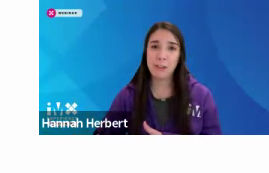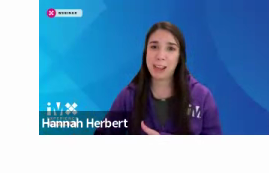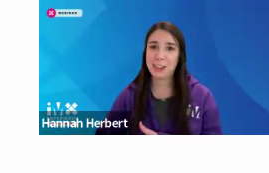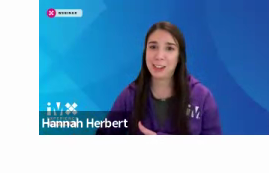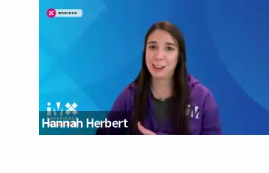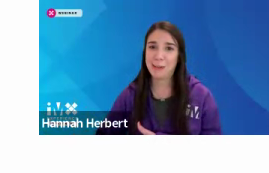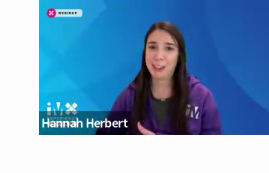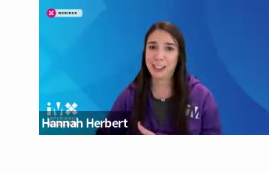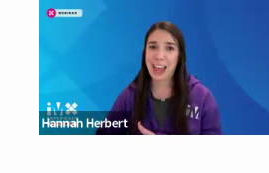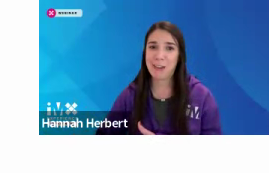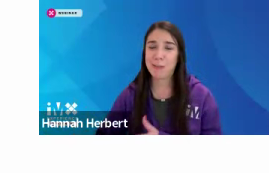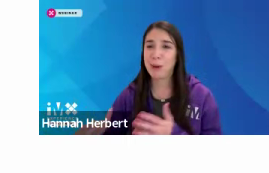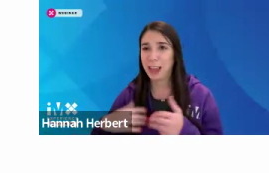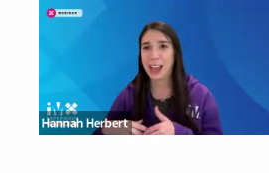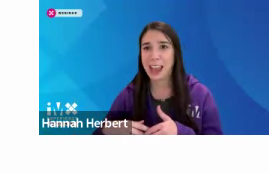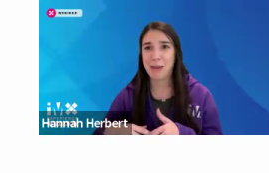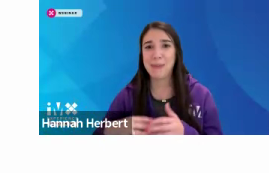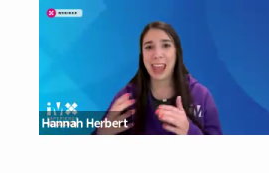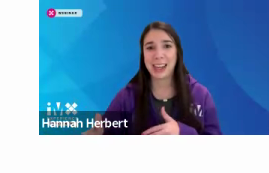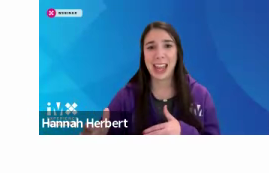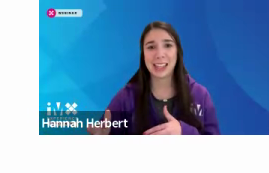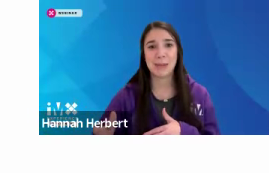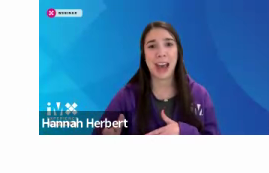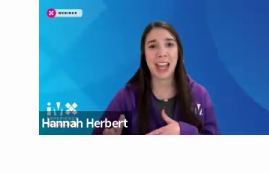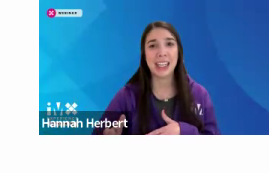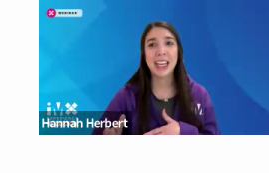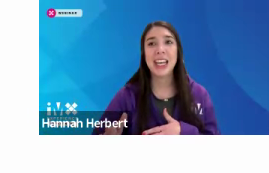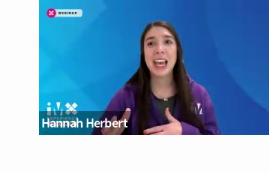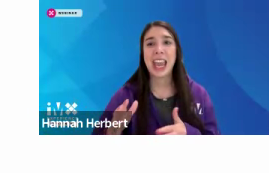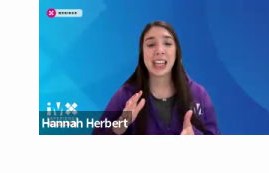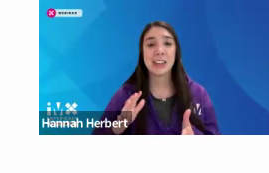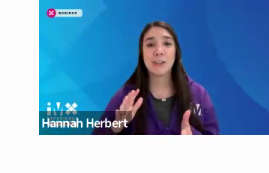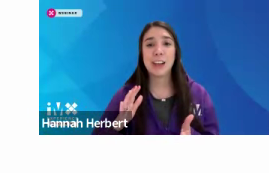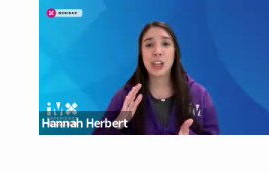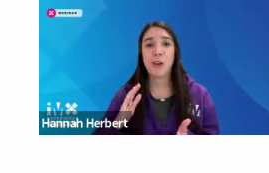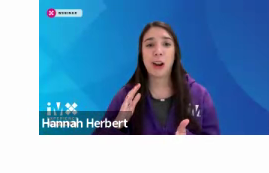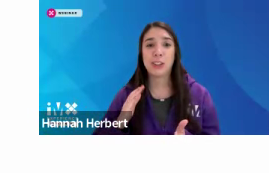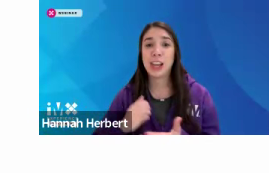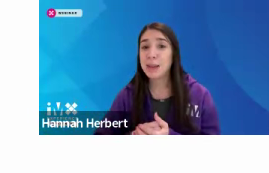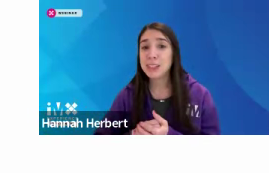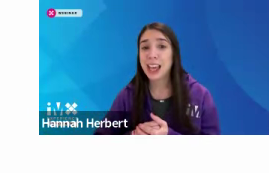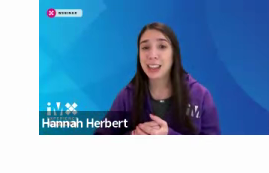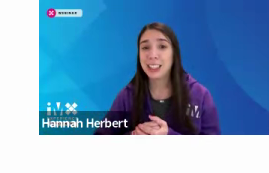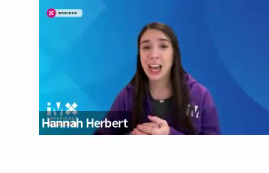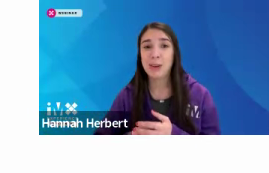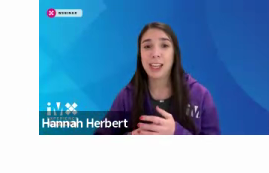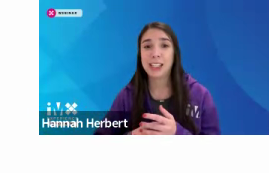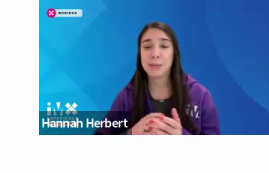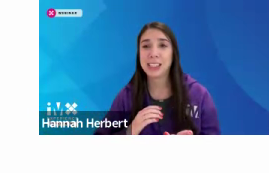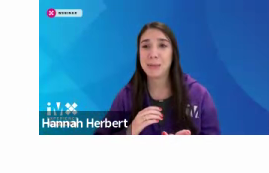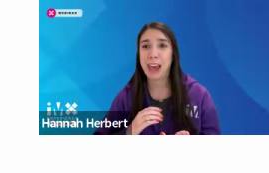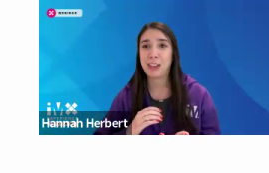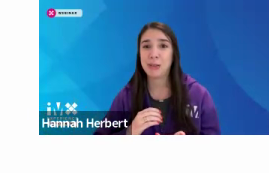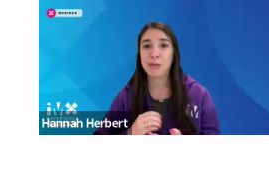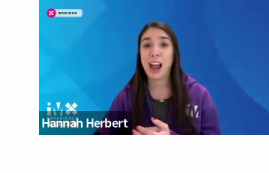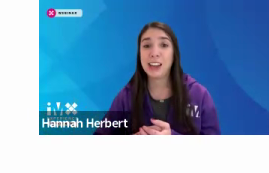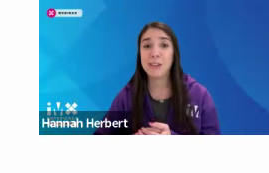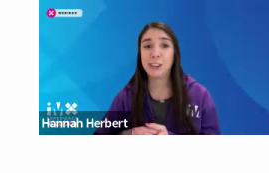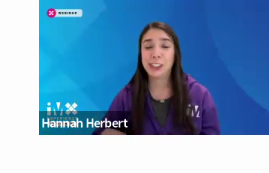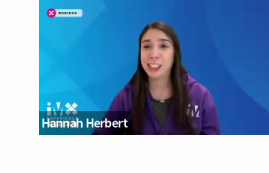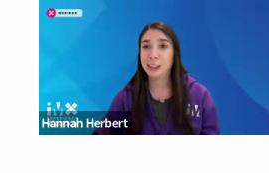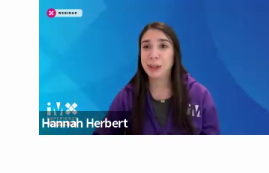lot of information so far today from both IM and hand2mind. And to finish out our time together, I would like to pass it back